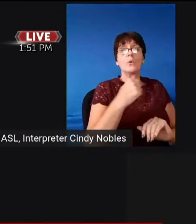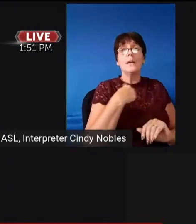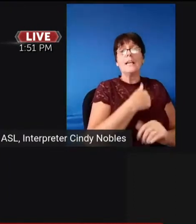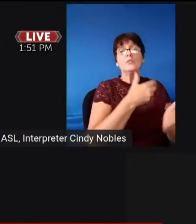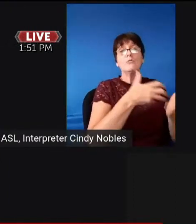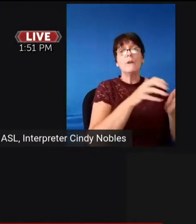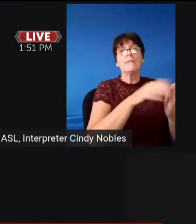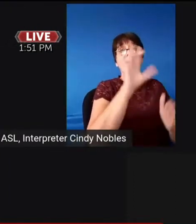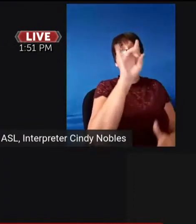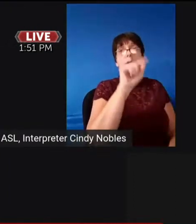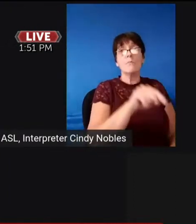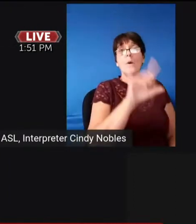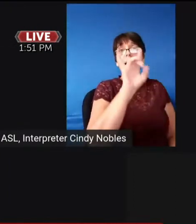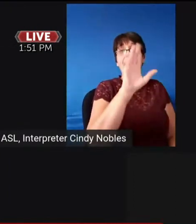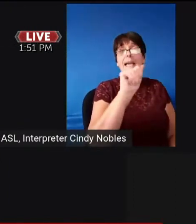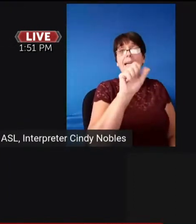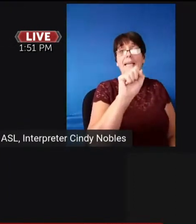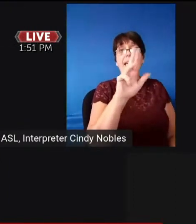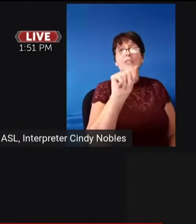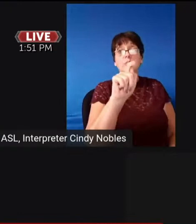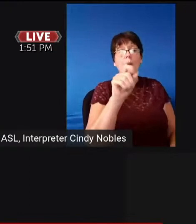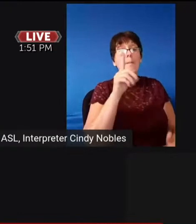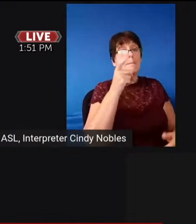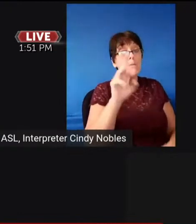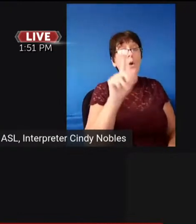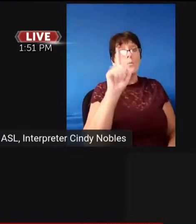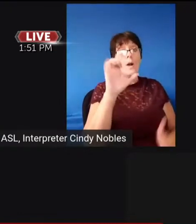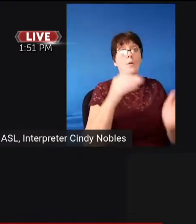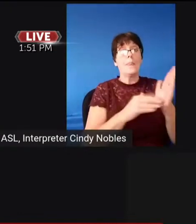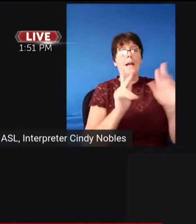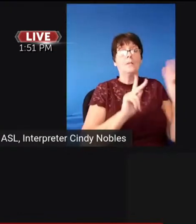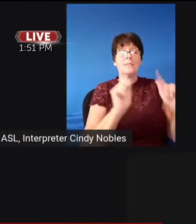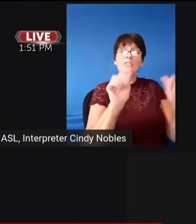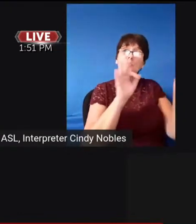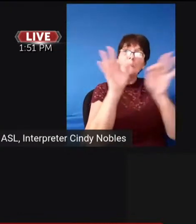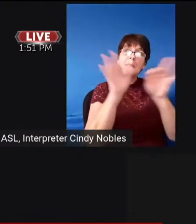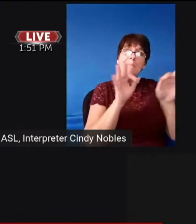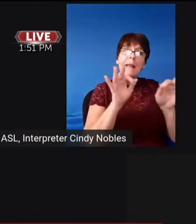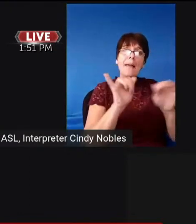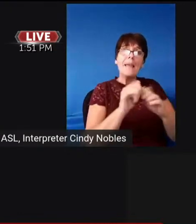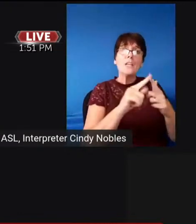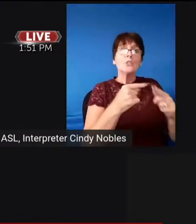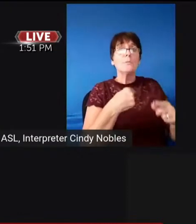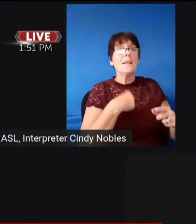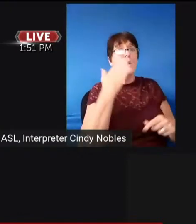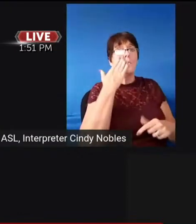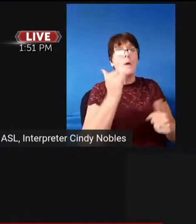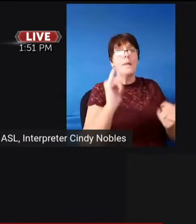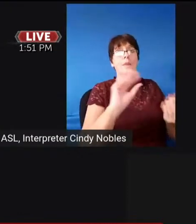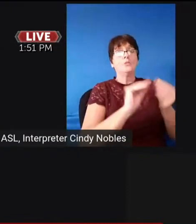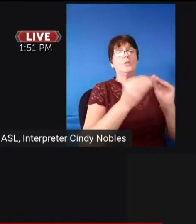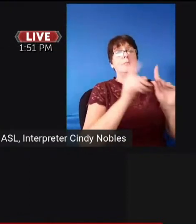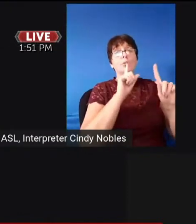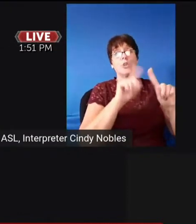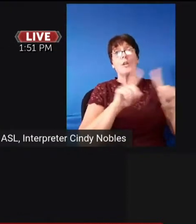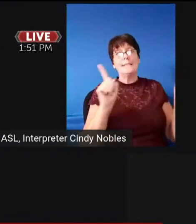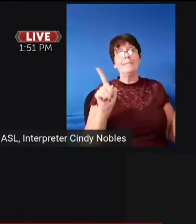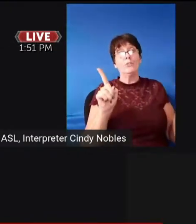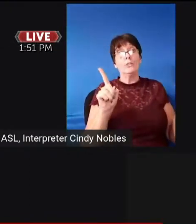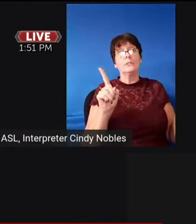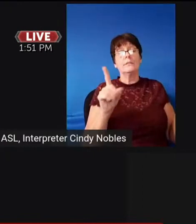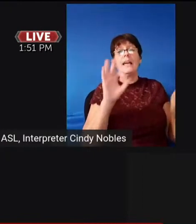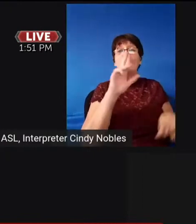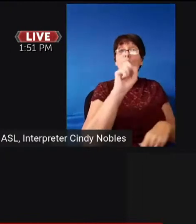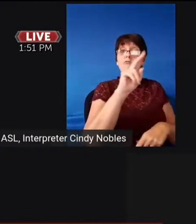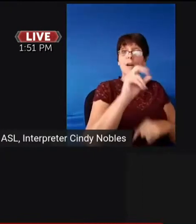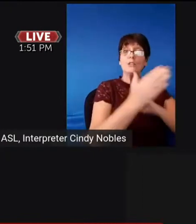8.8 case rate per 100,000 people. So I was just wondering if you could explain the discrepancies there and why those numbers are different, and if Fresno County really